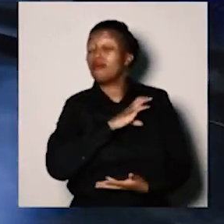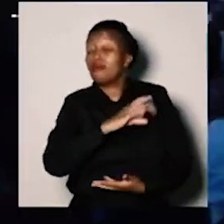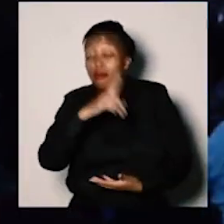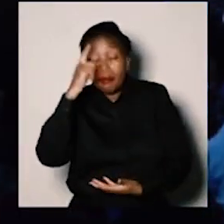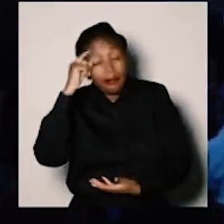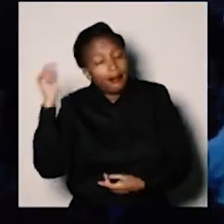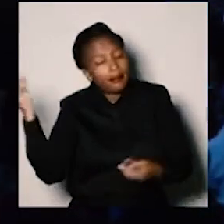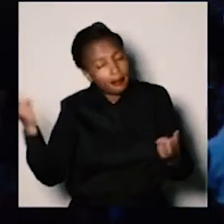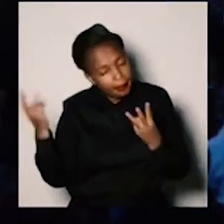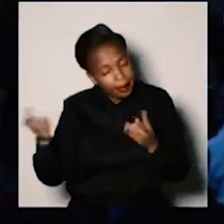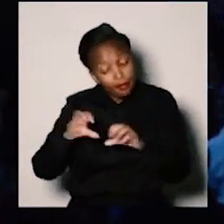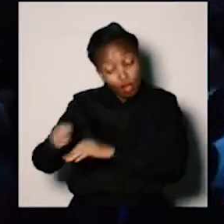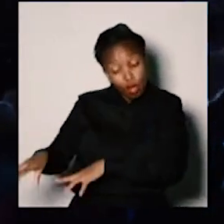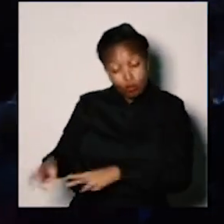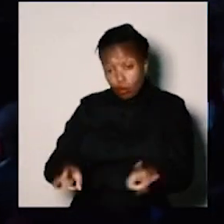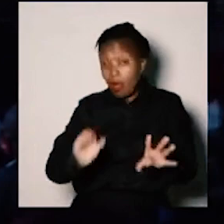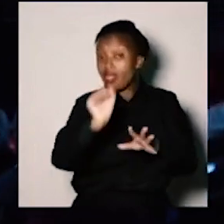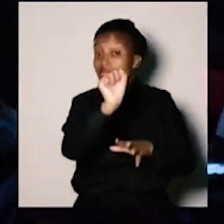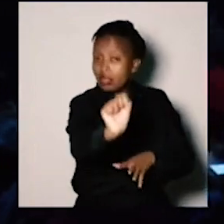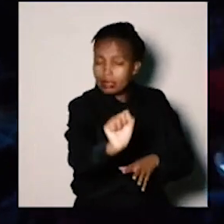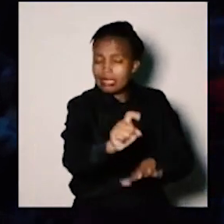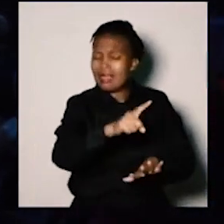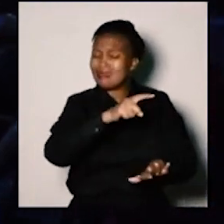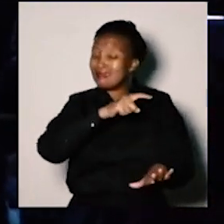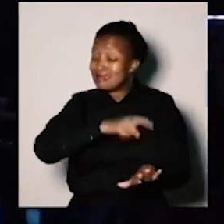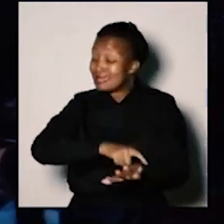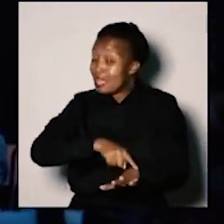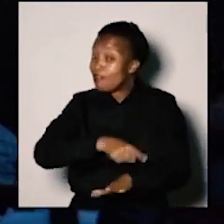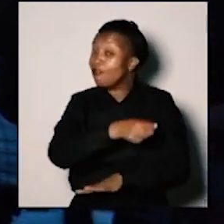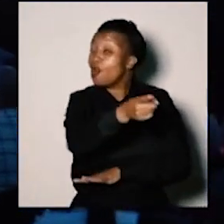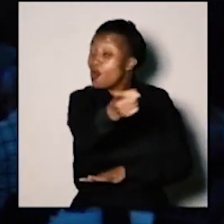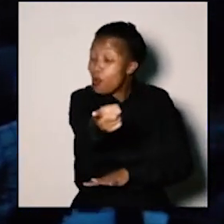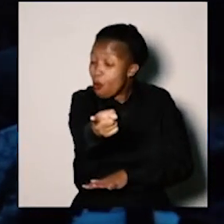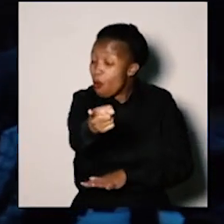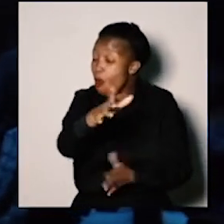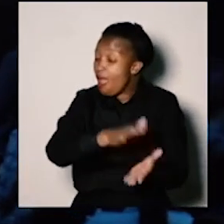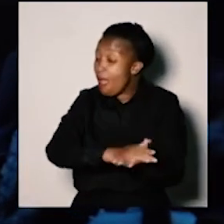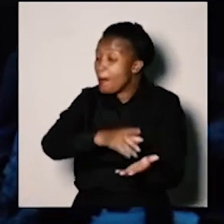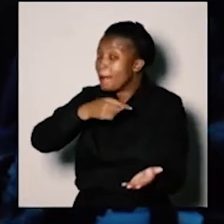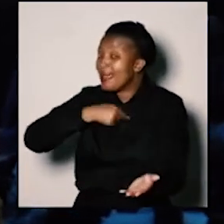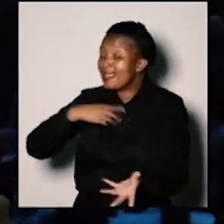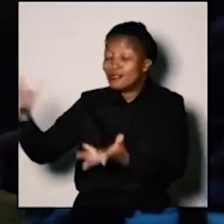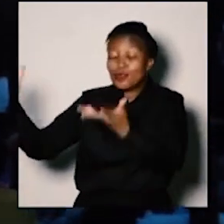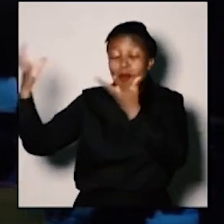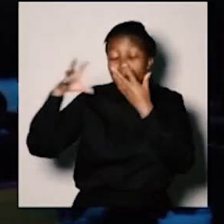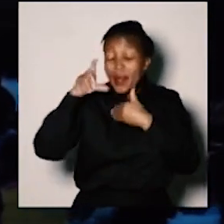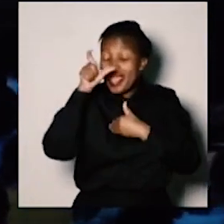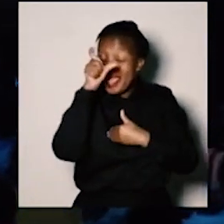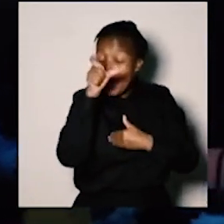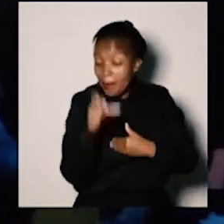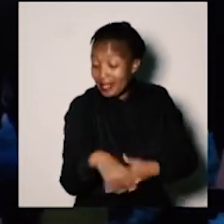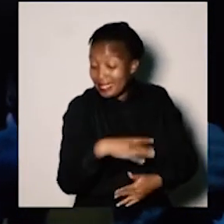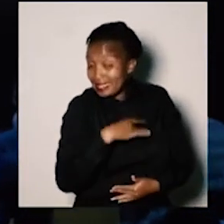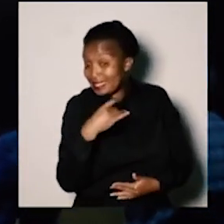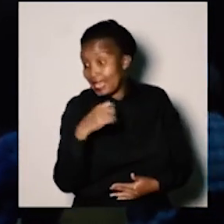way. And it's time for you and time for me to bring a soul next week